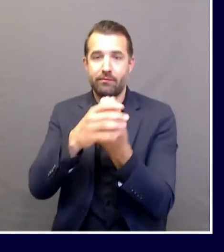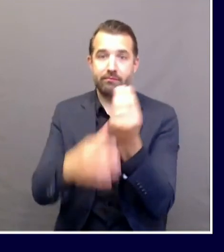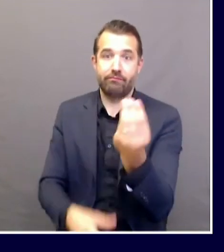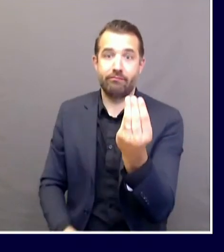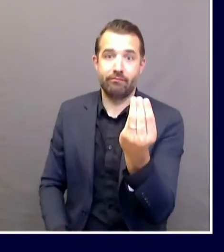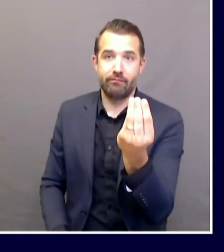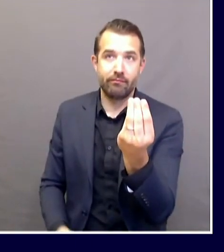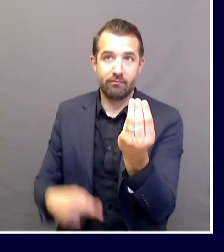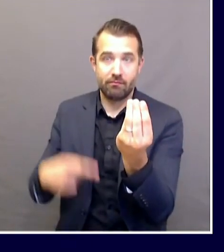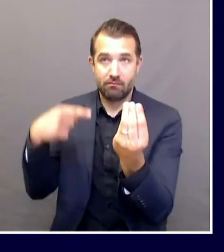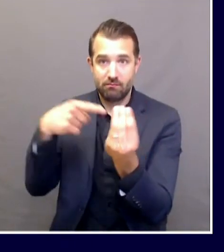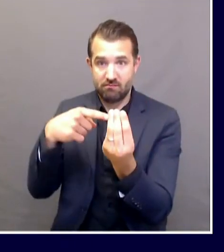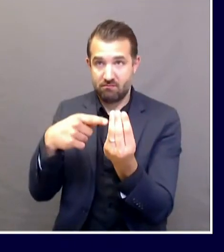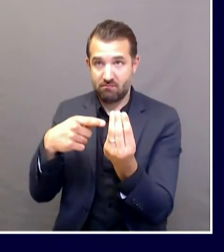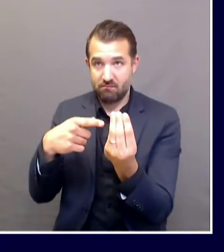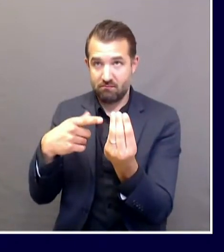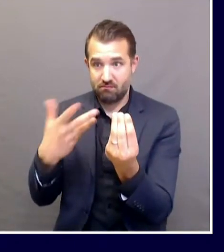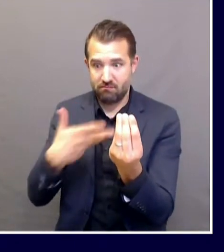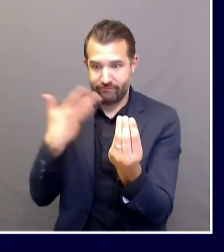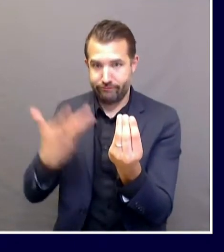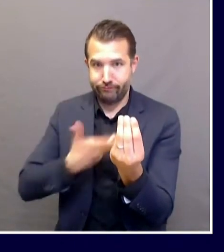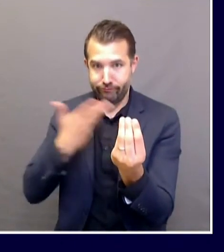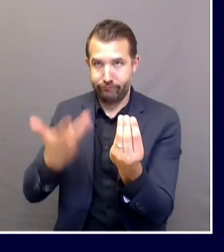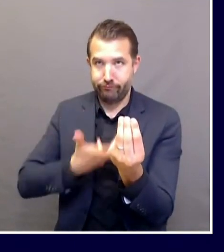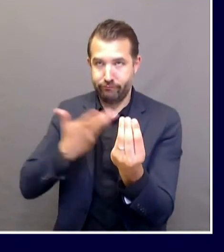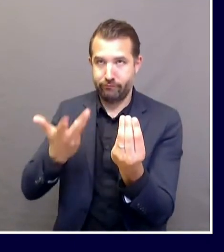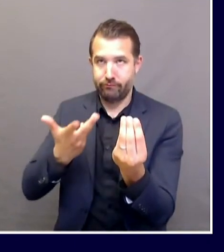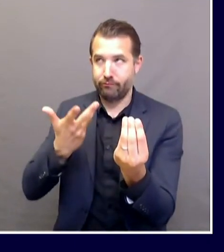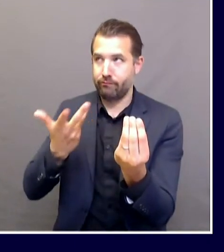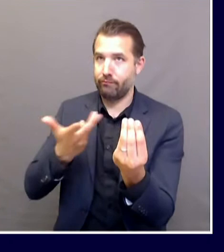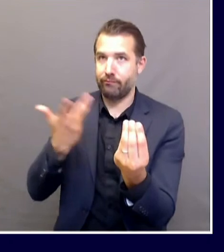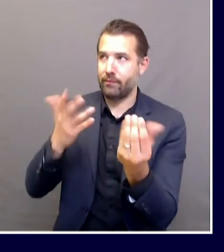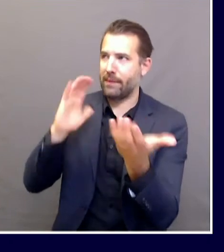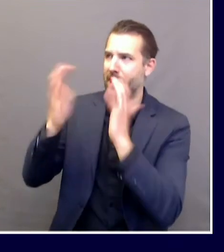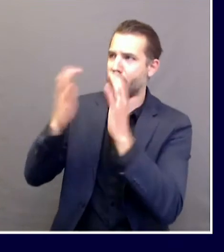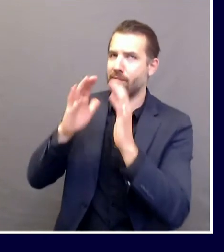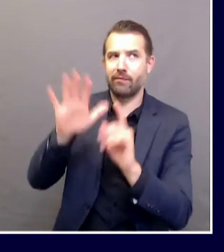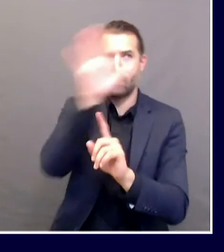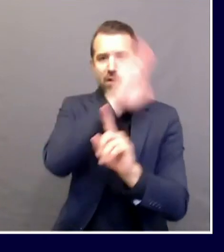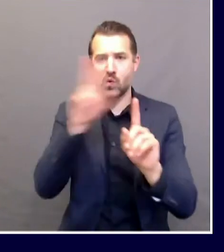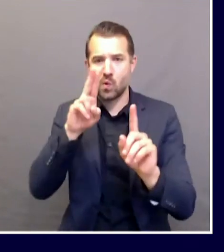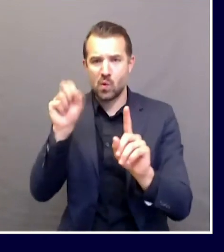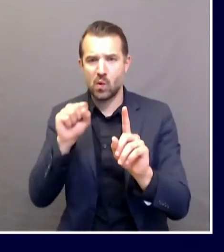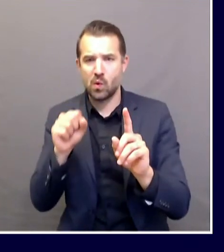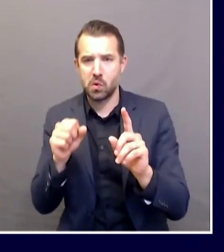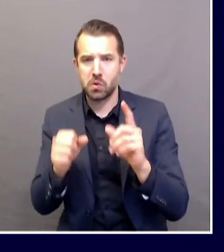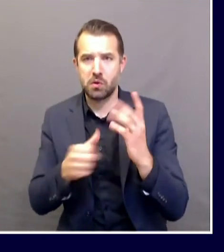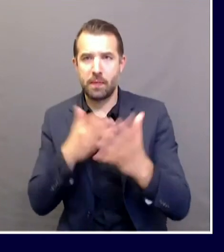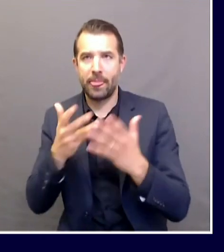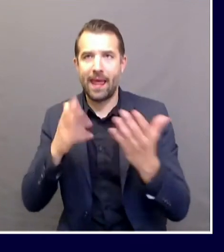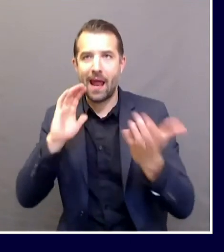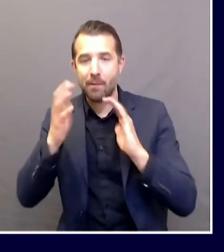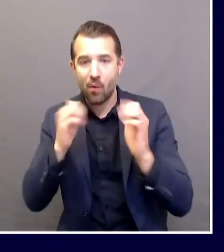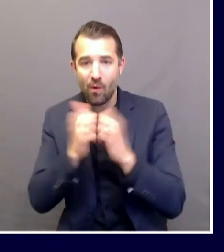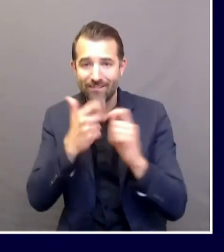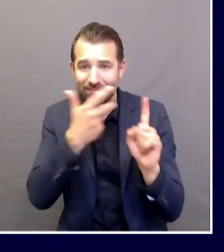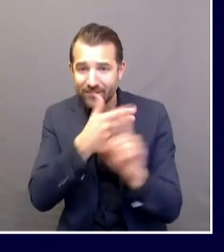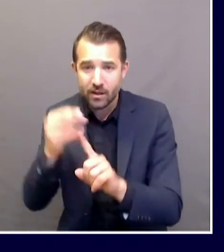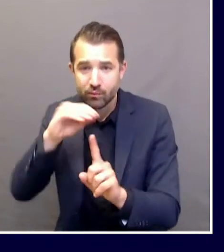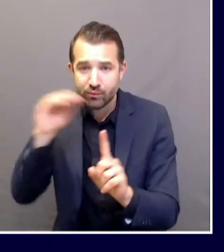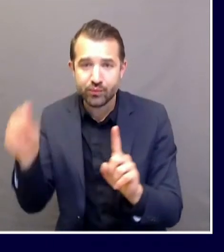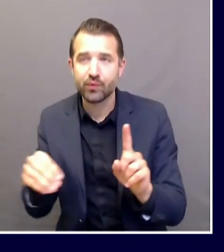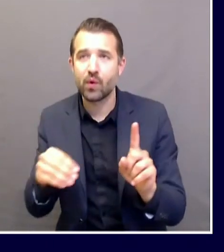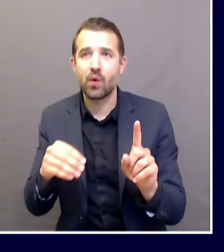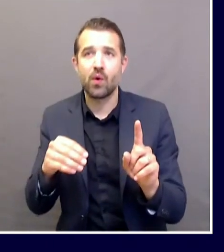expect given, national trends, like where vaccination efforts are, or is this kind of like unusual to you?